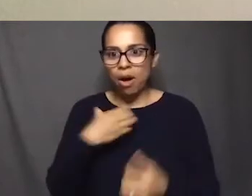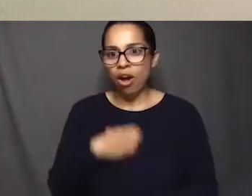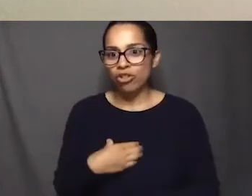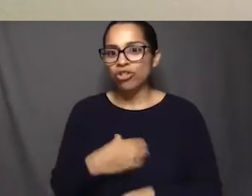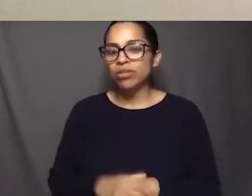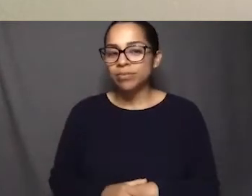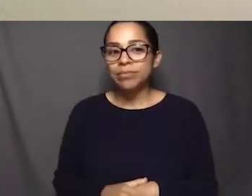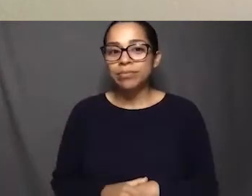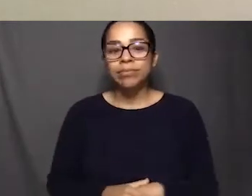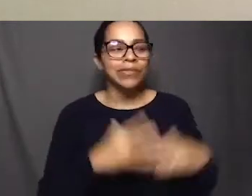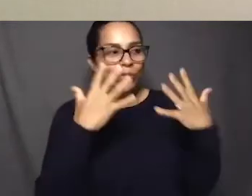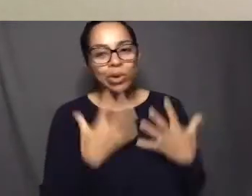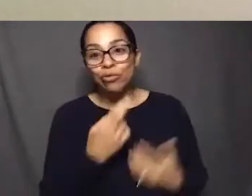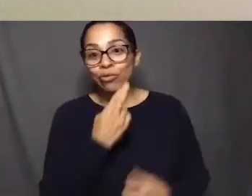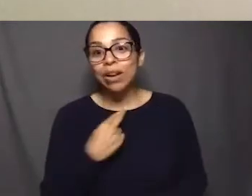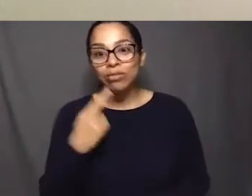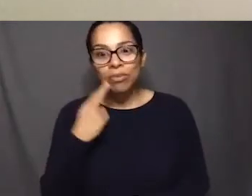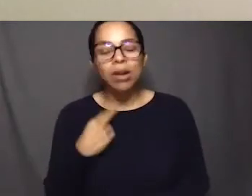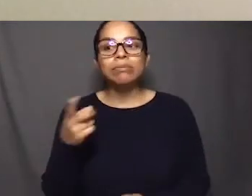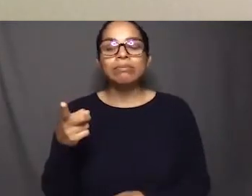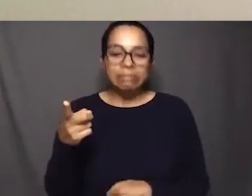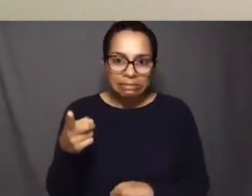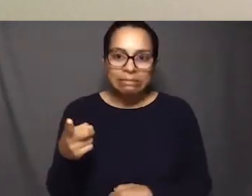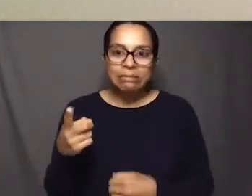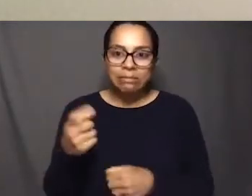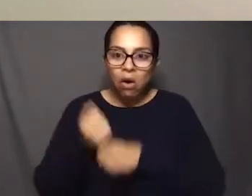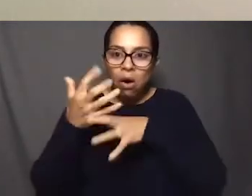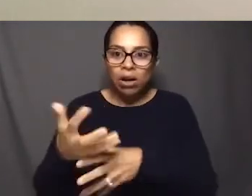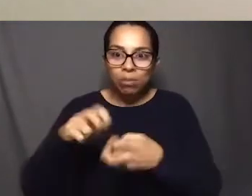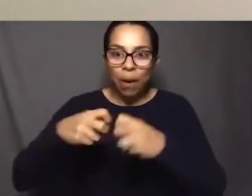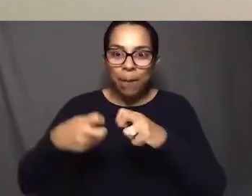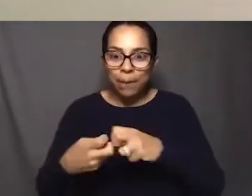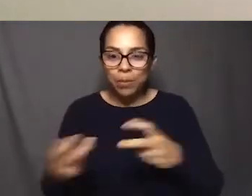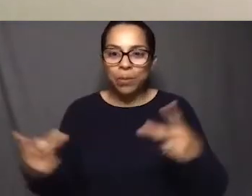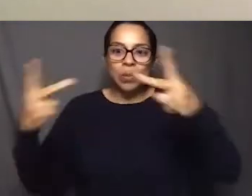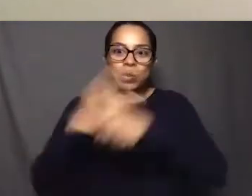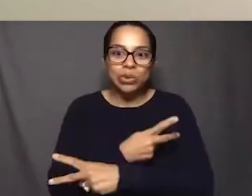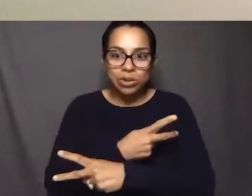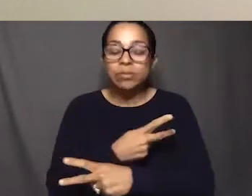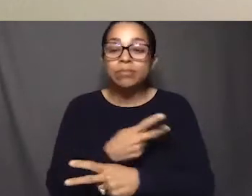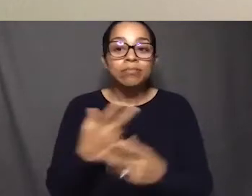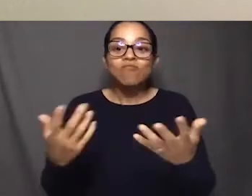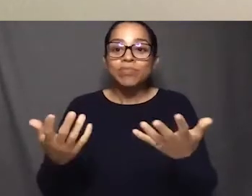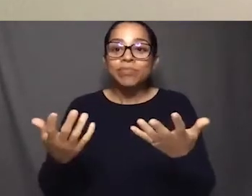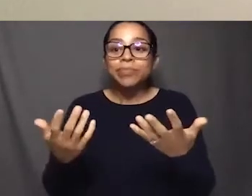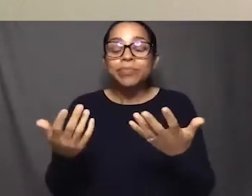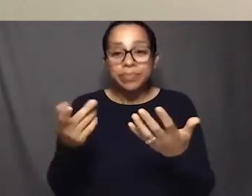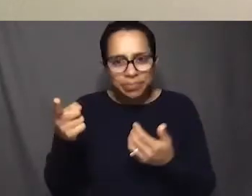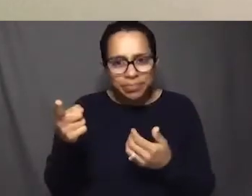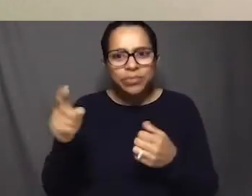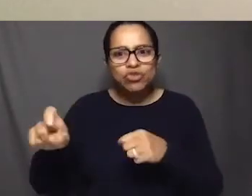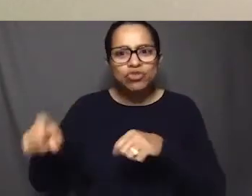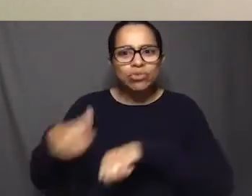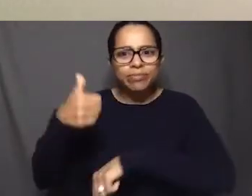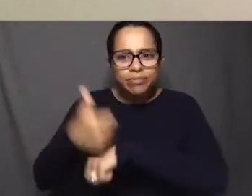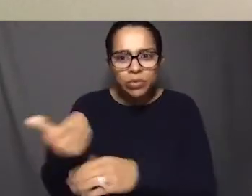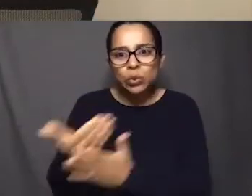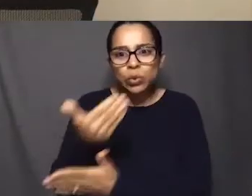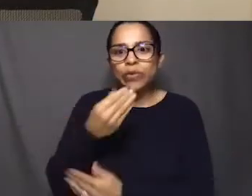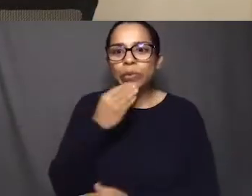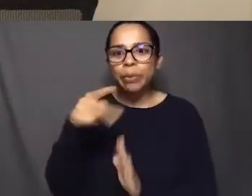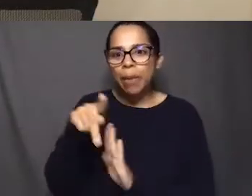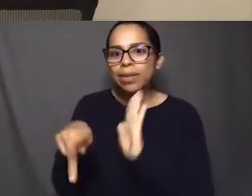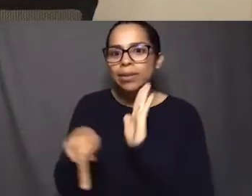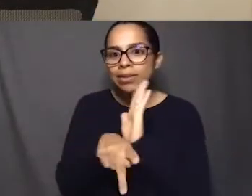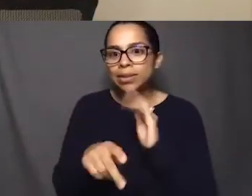are a major component of food waste. In order to prevent food wastage as much as possible, new food policies should be set.